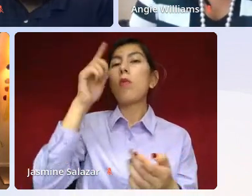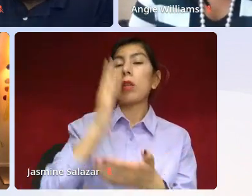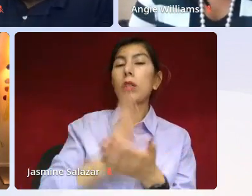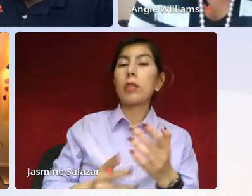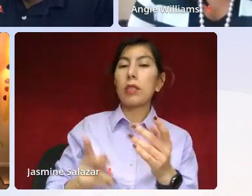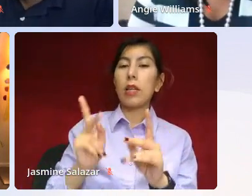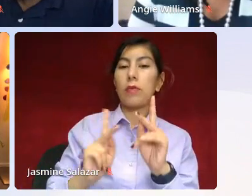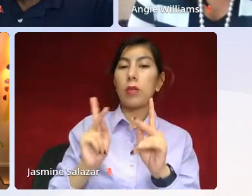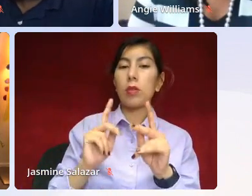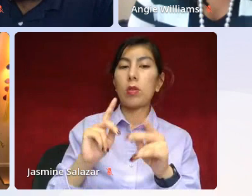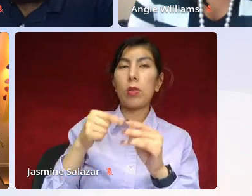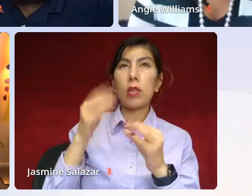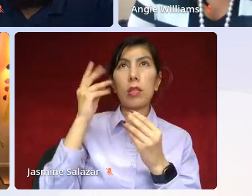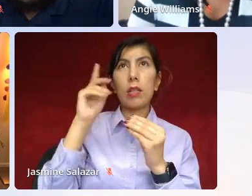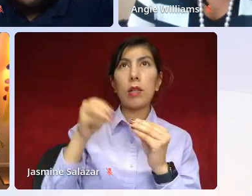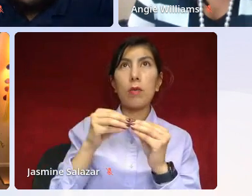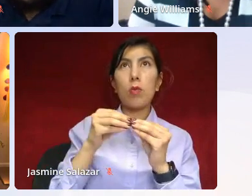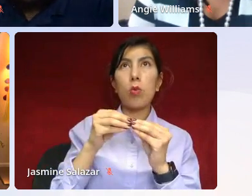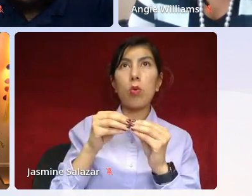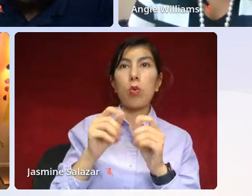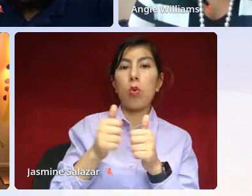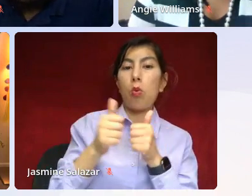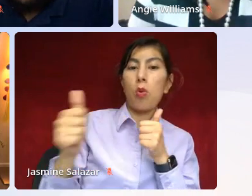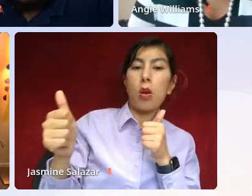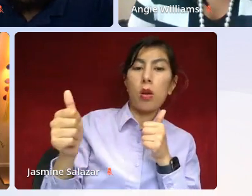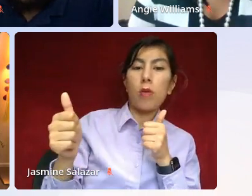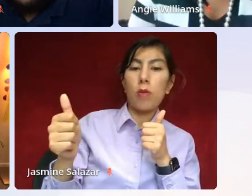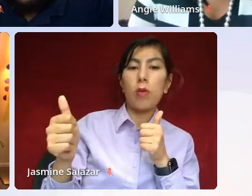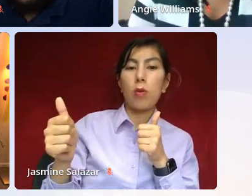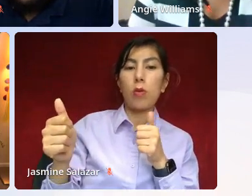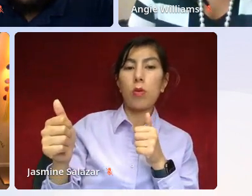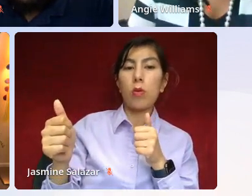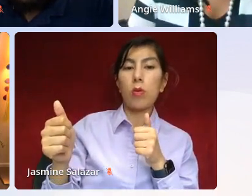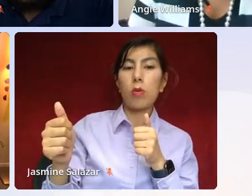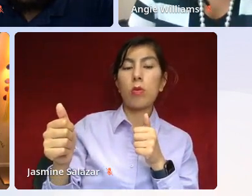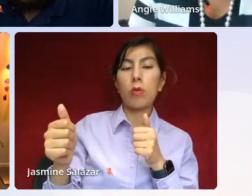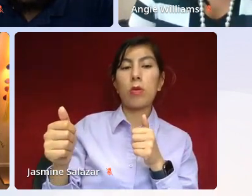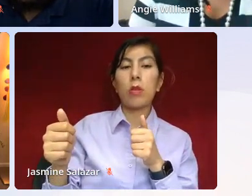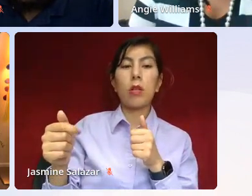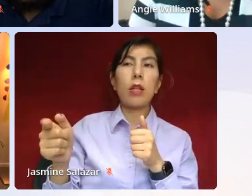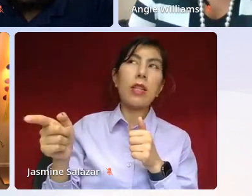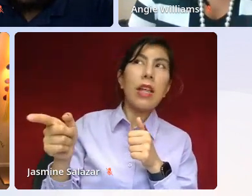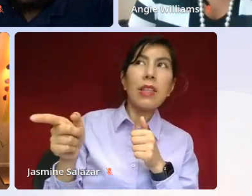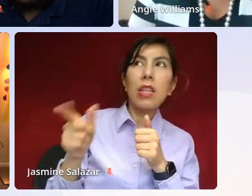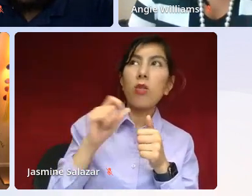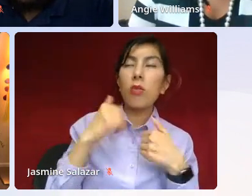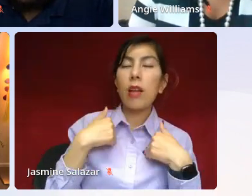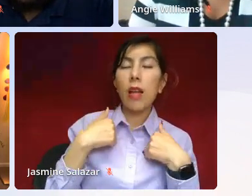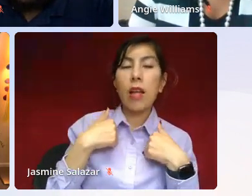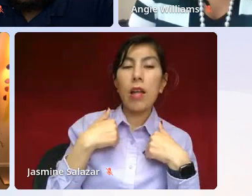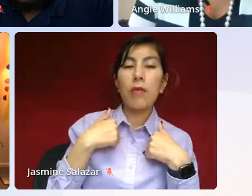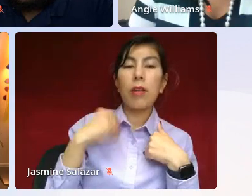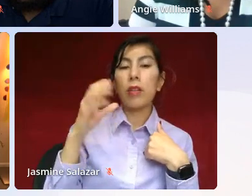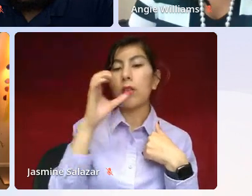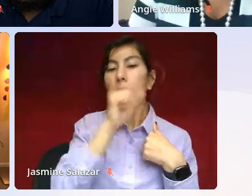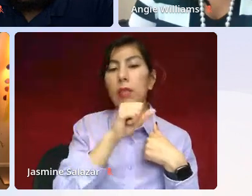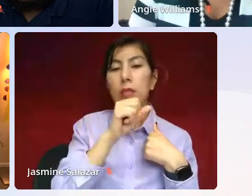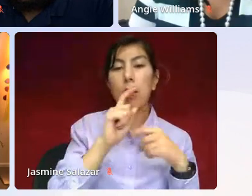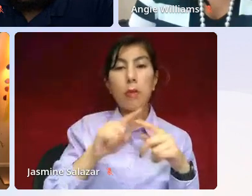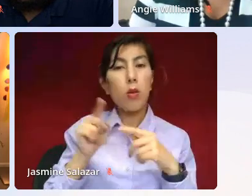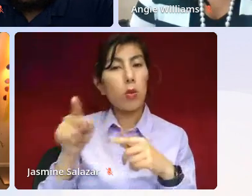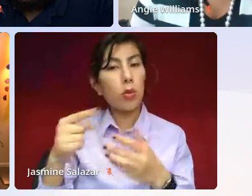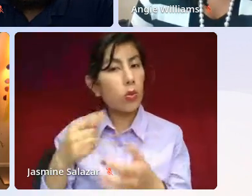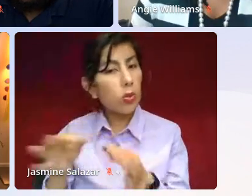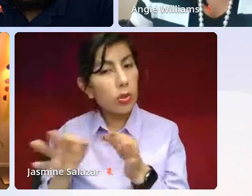about more rural or frontier communities, they think, well, they don't have and they're missing. And yet, what you just